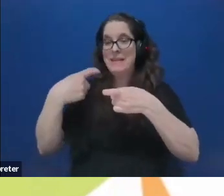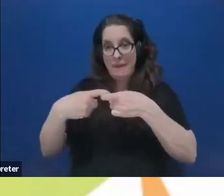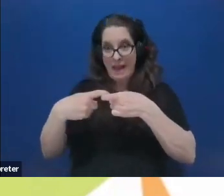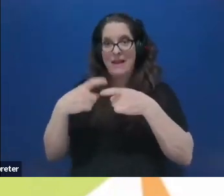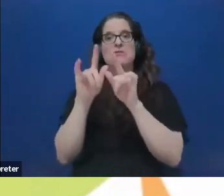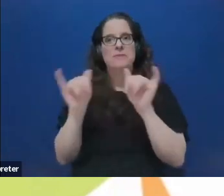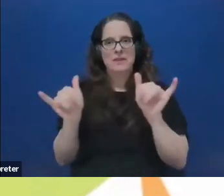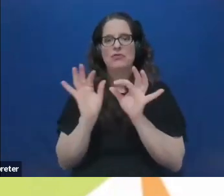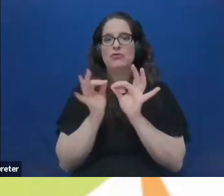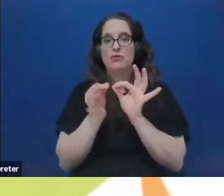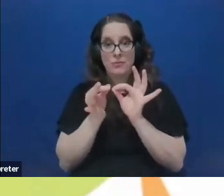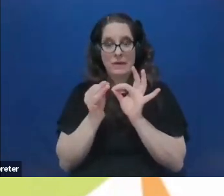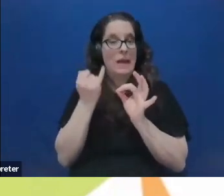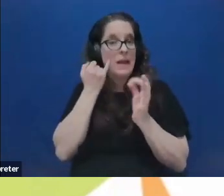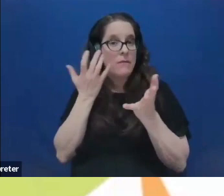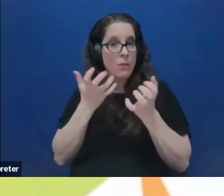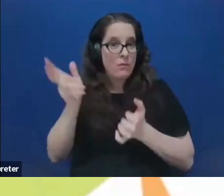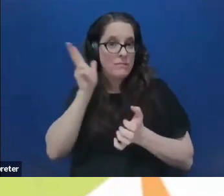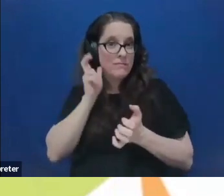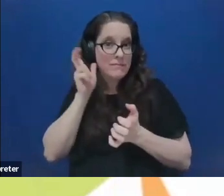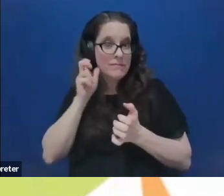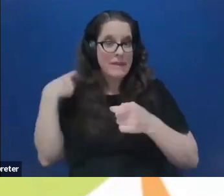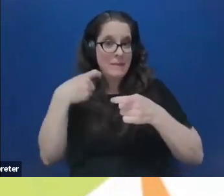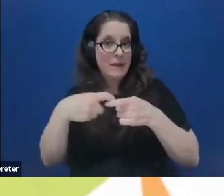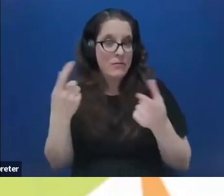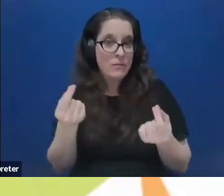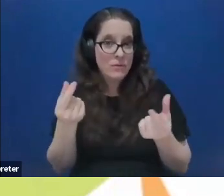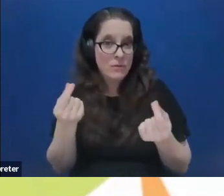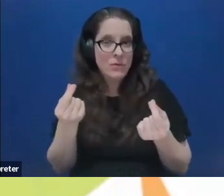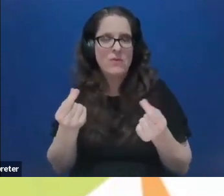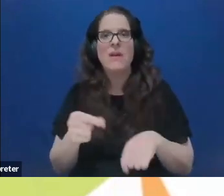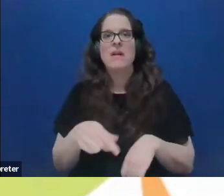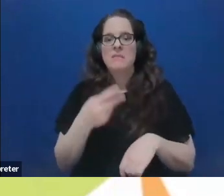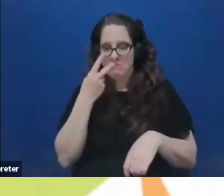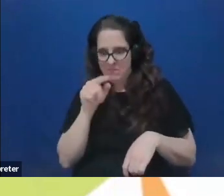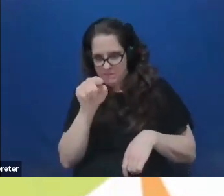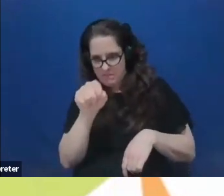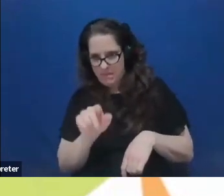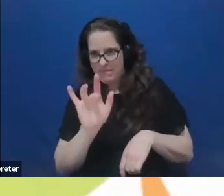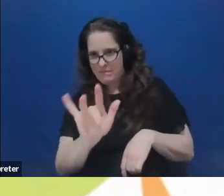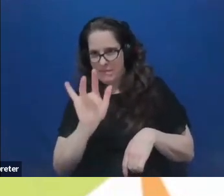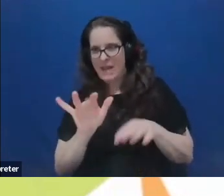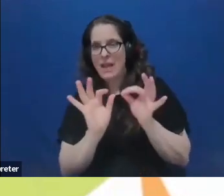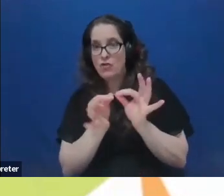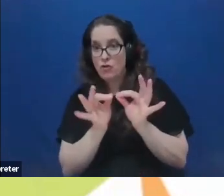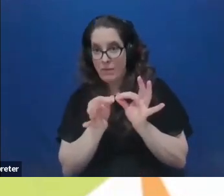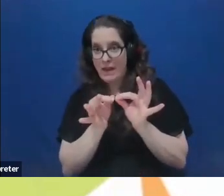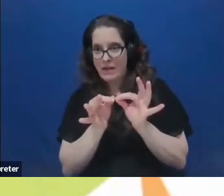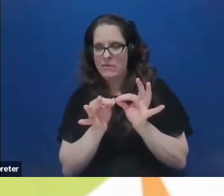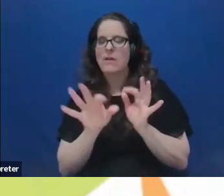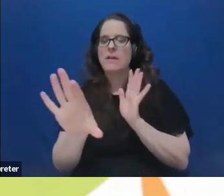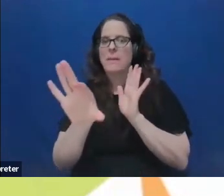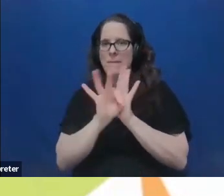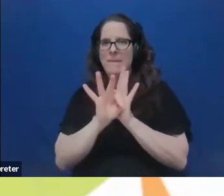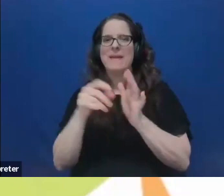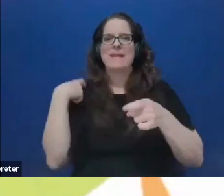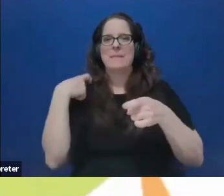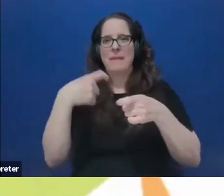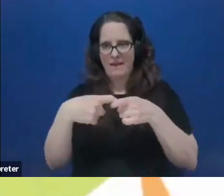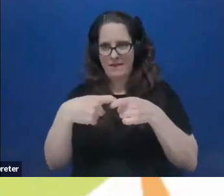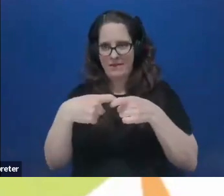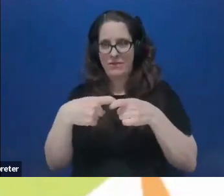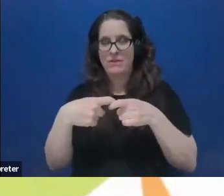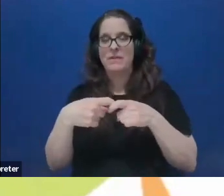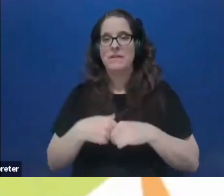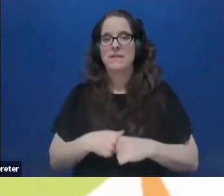interpretation. To access the channel in Spanish, click Interpretation in the meeting controls and select the Spanish channel.